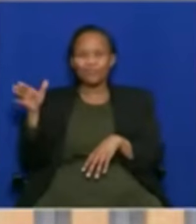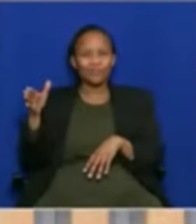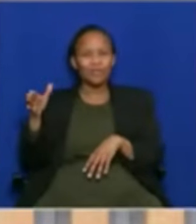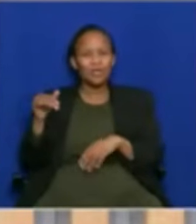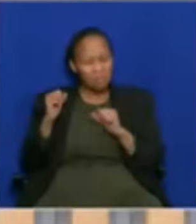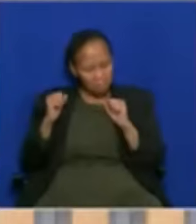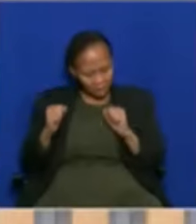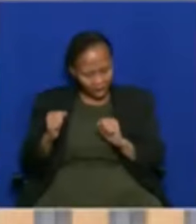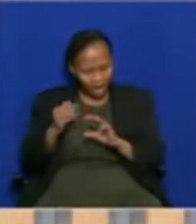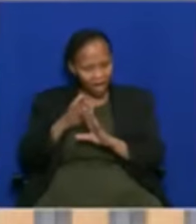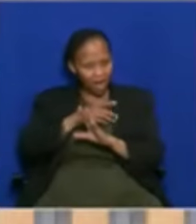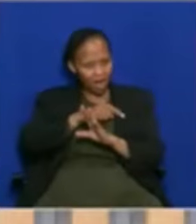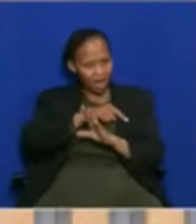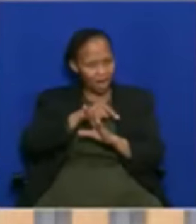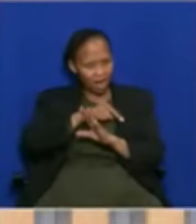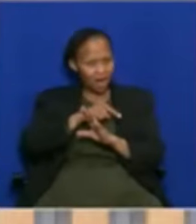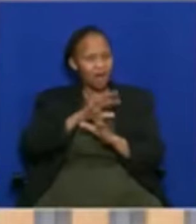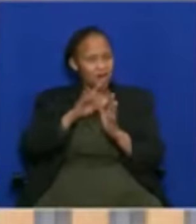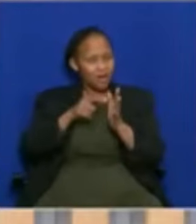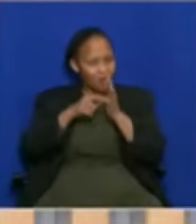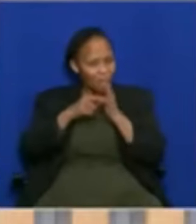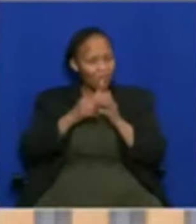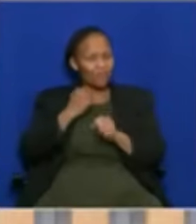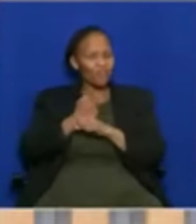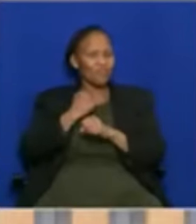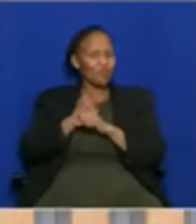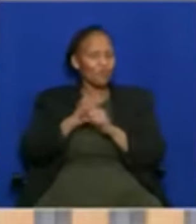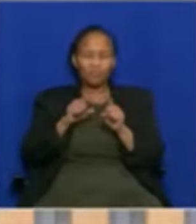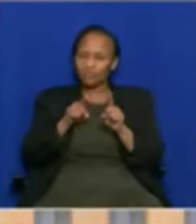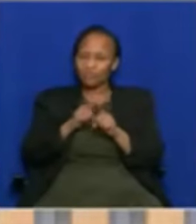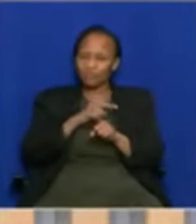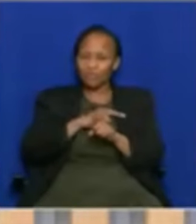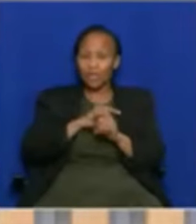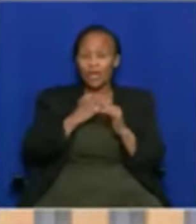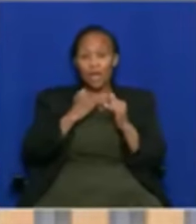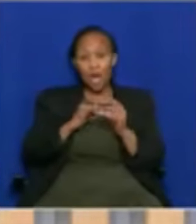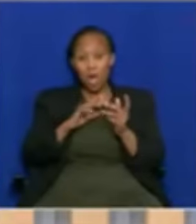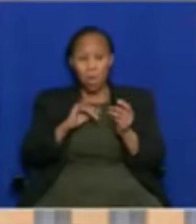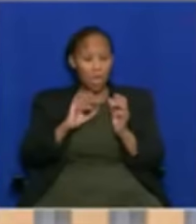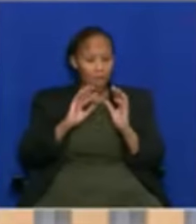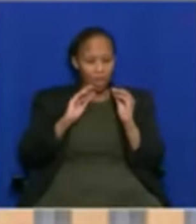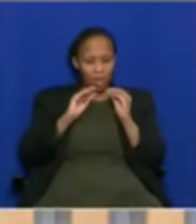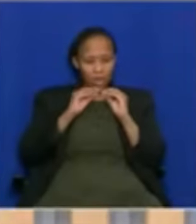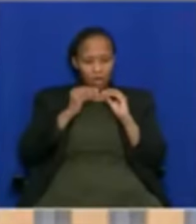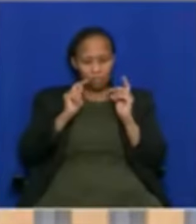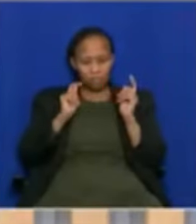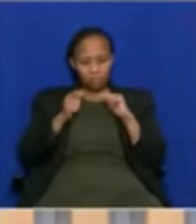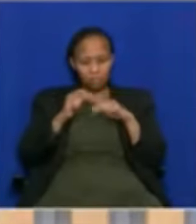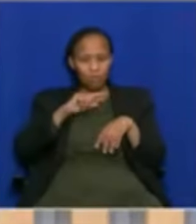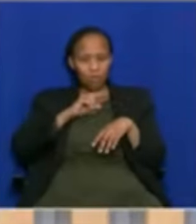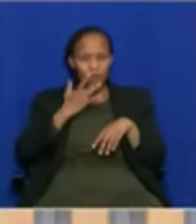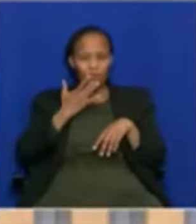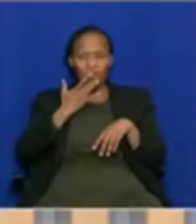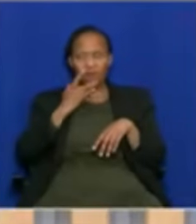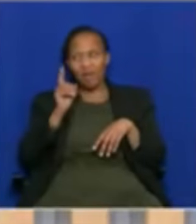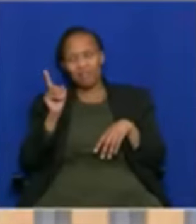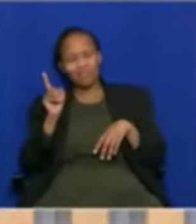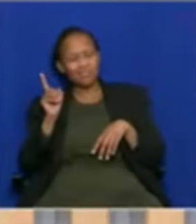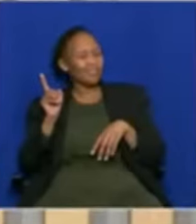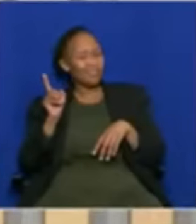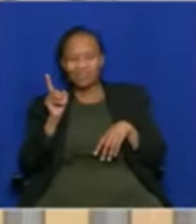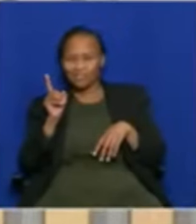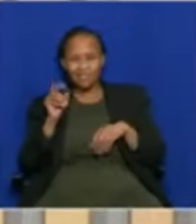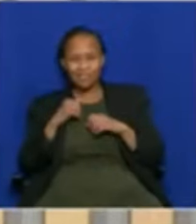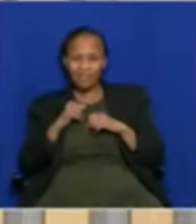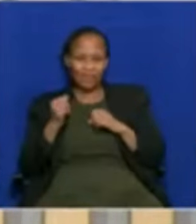job. They did not change to favor her. Those were the requirements on the 22,